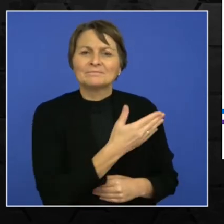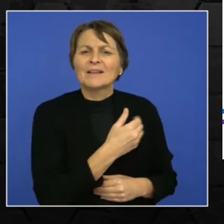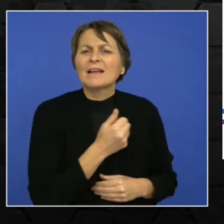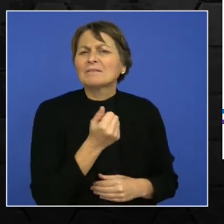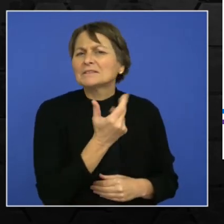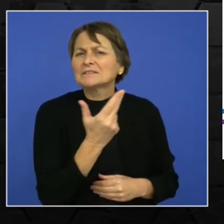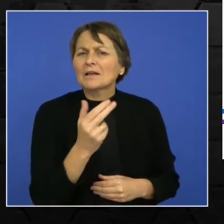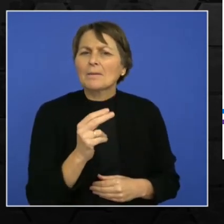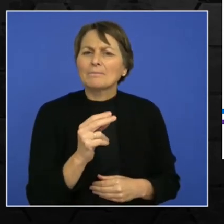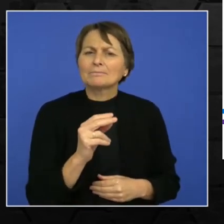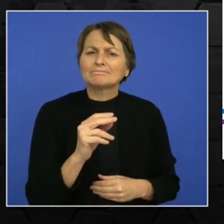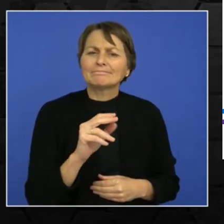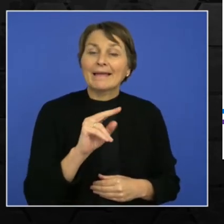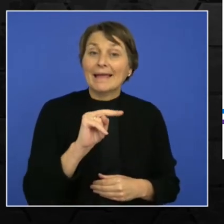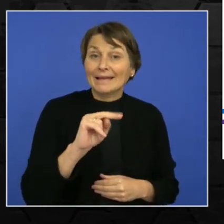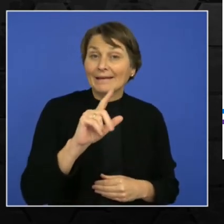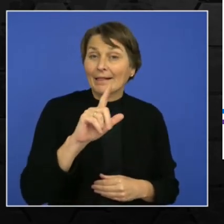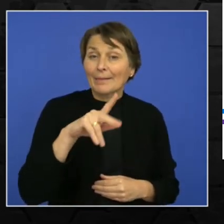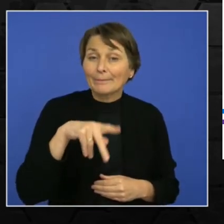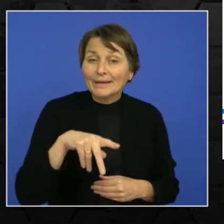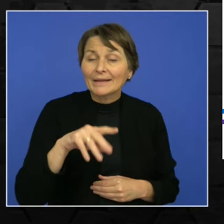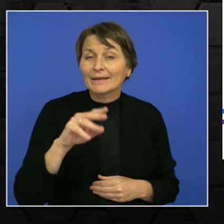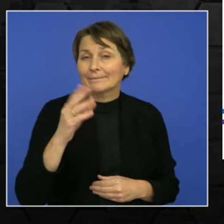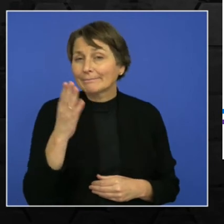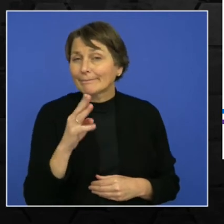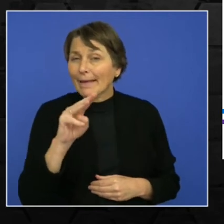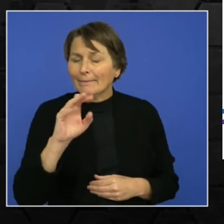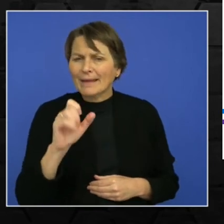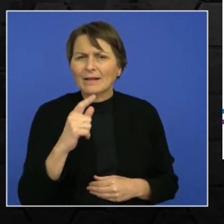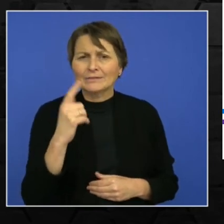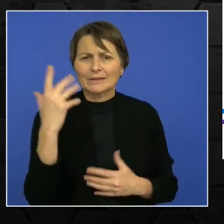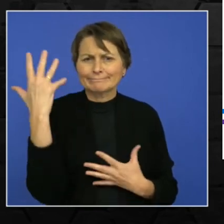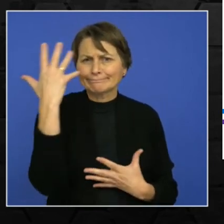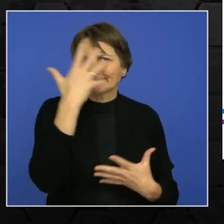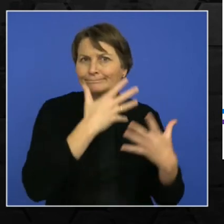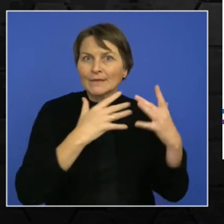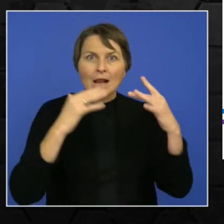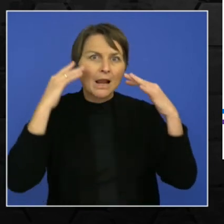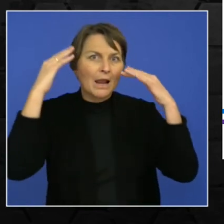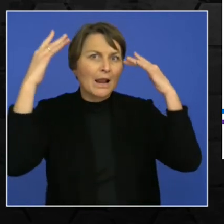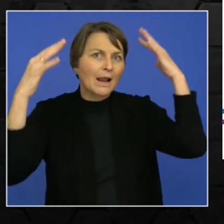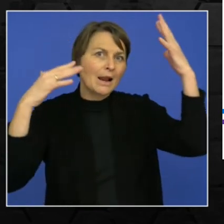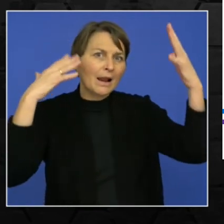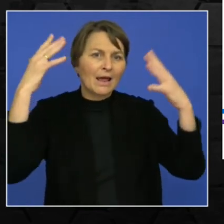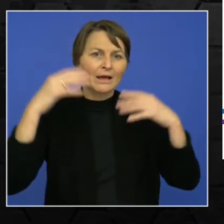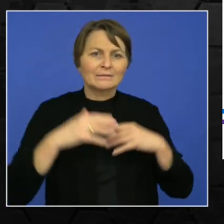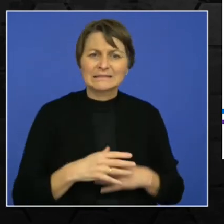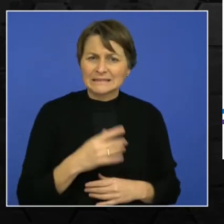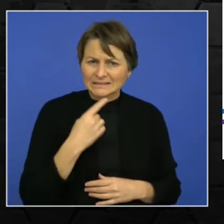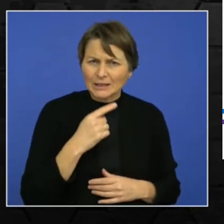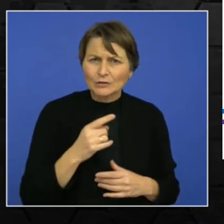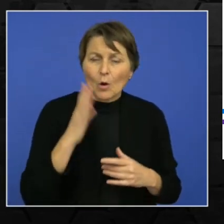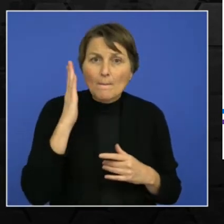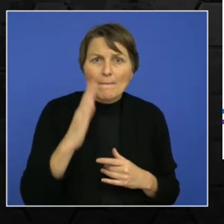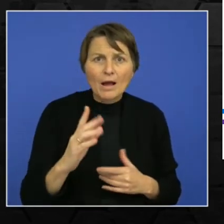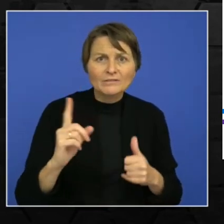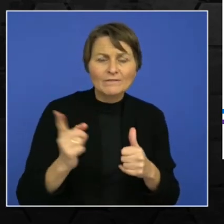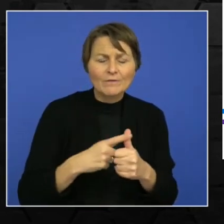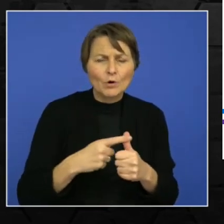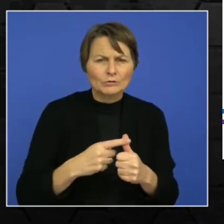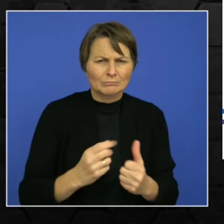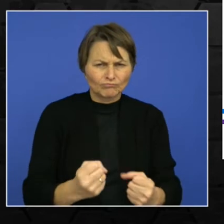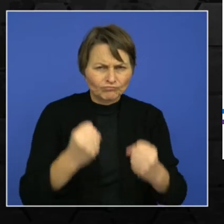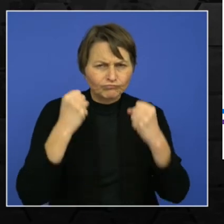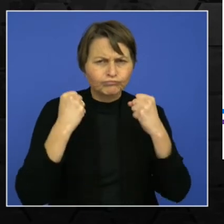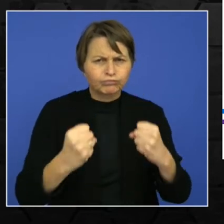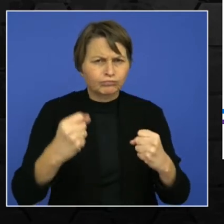ML that you need a lot of math in ML. And believe me, you do not need a lot of math